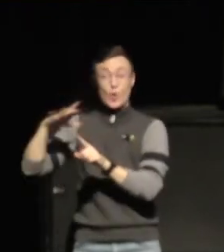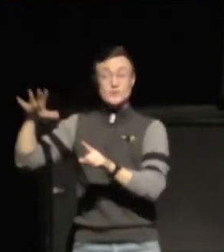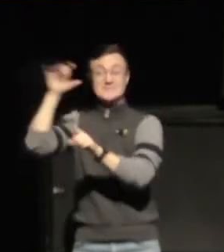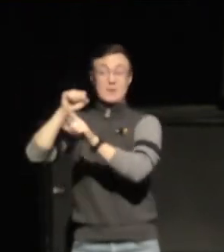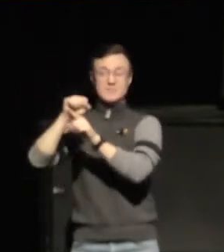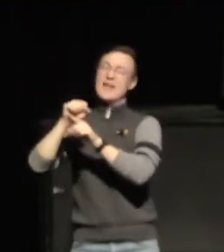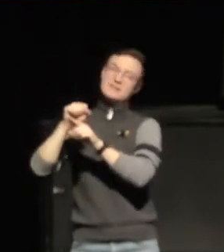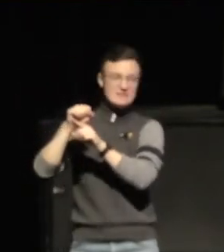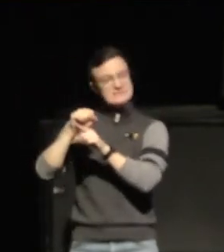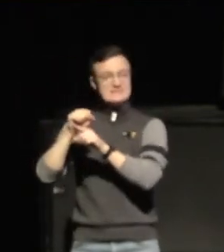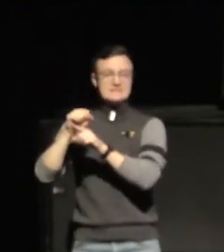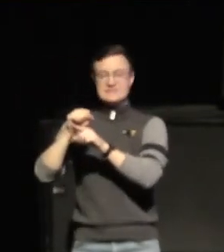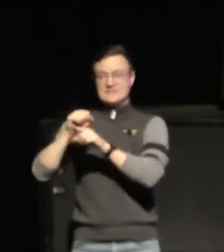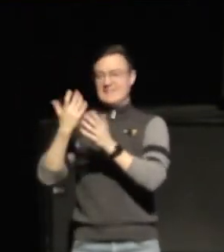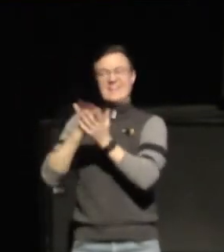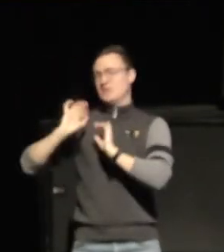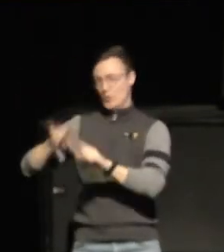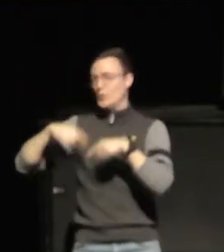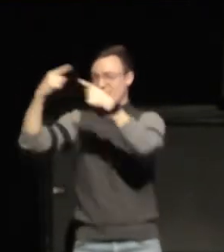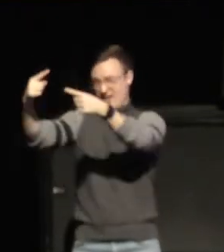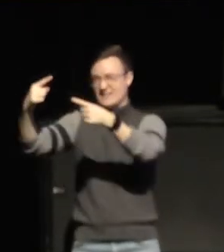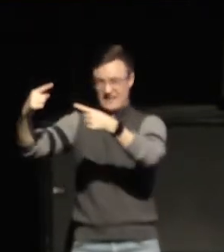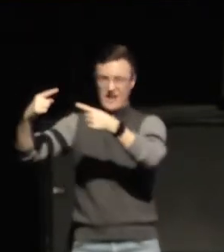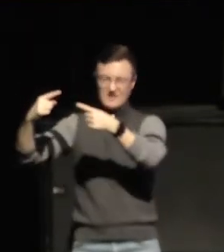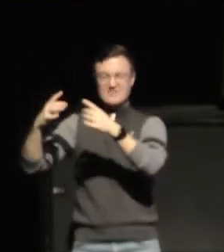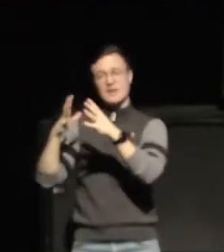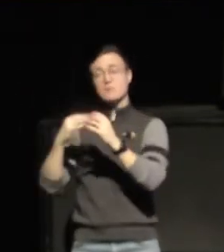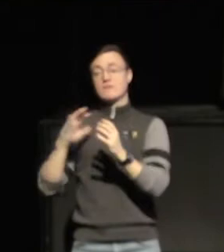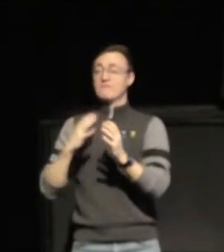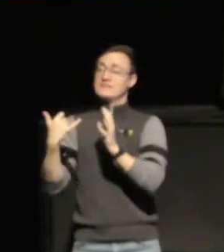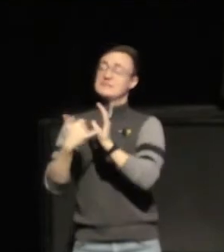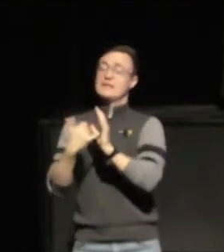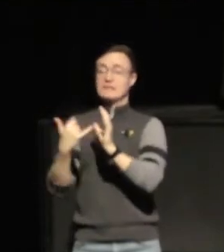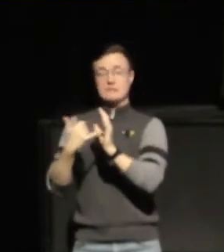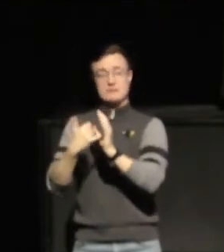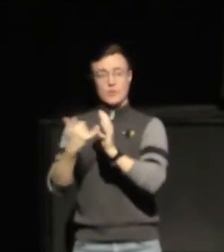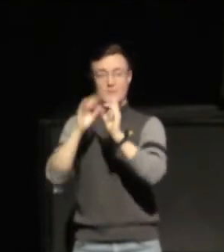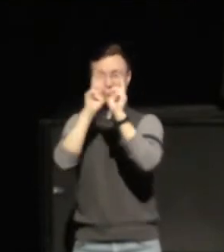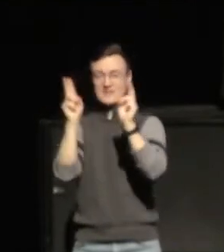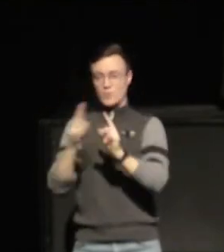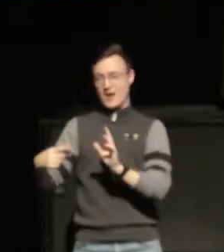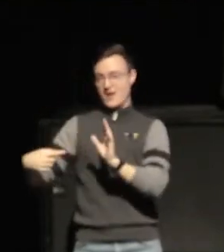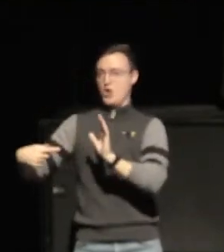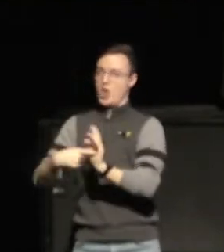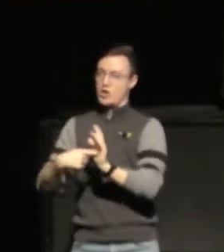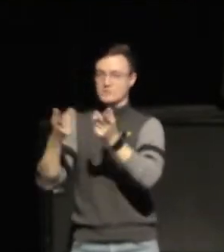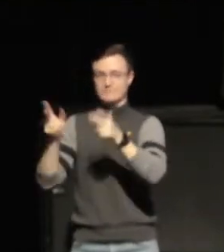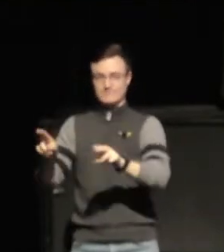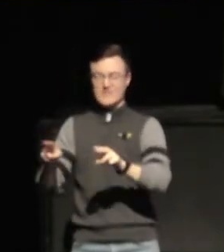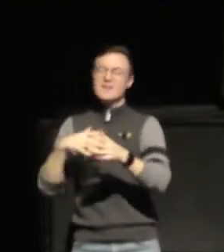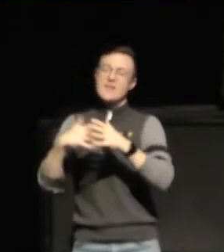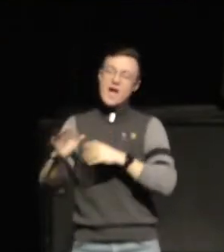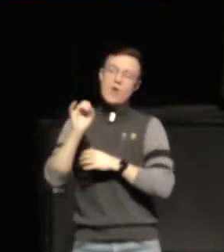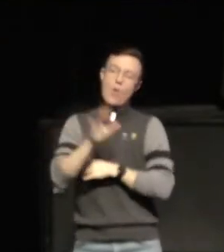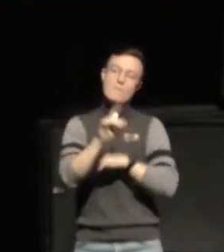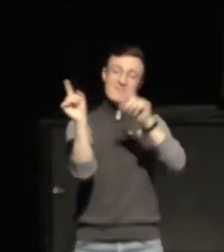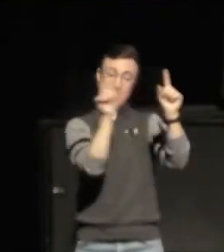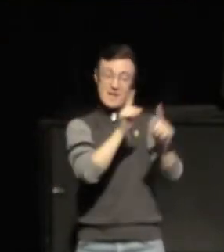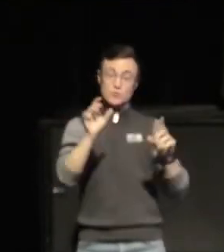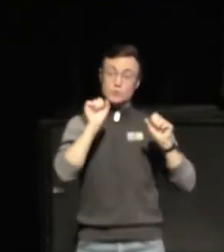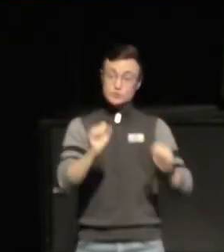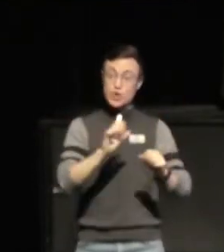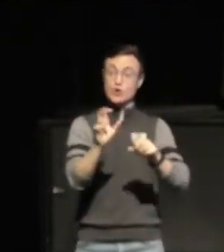in international law, the notion that people should be able to control both food